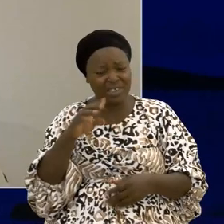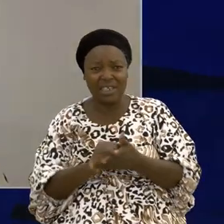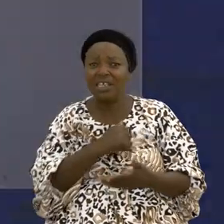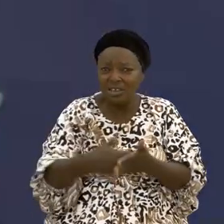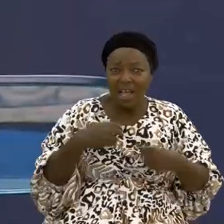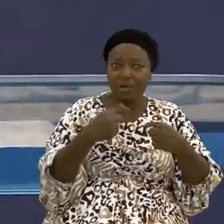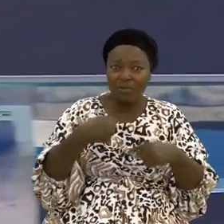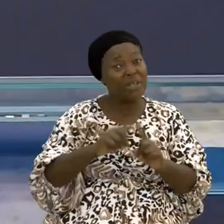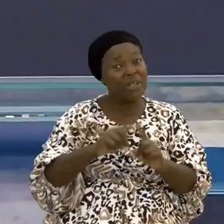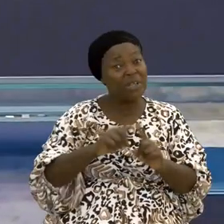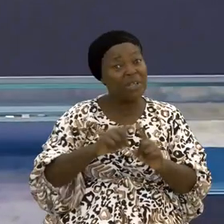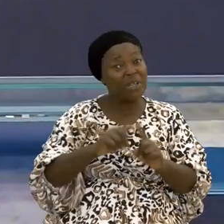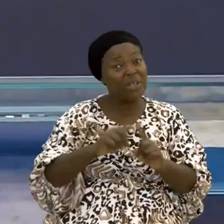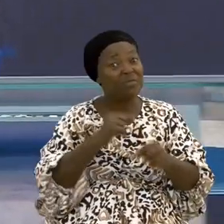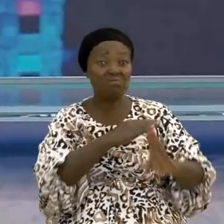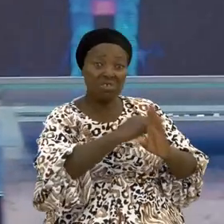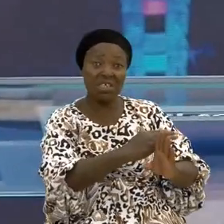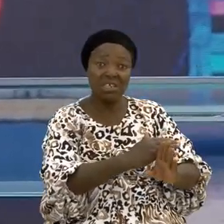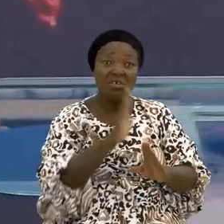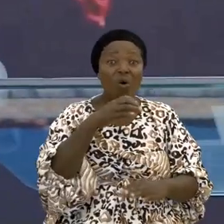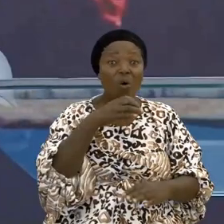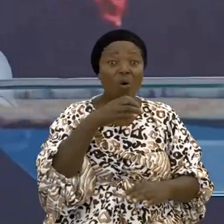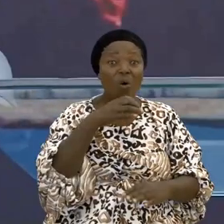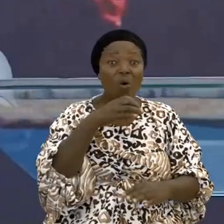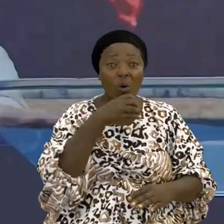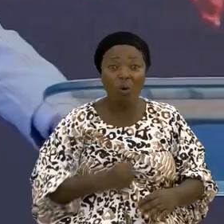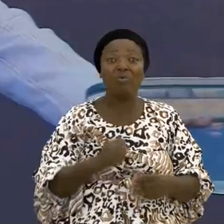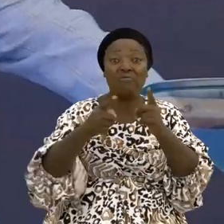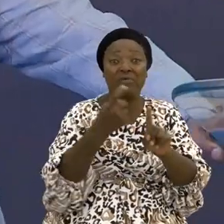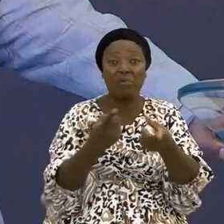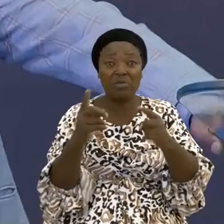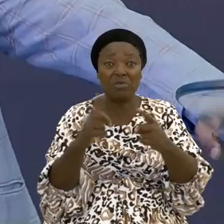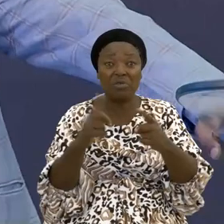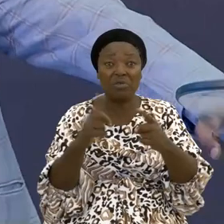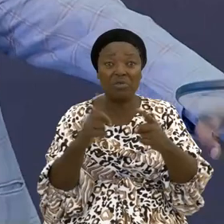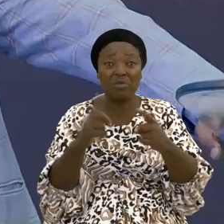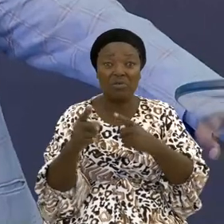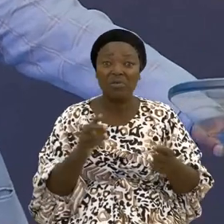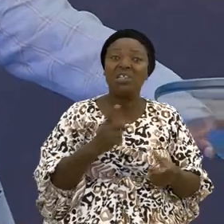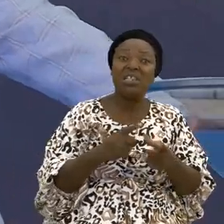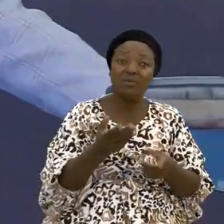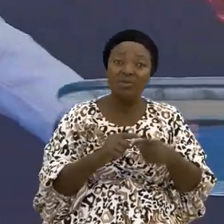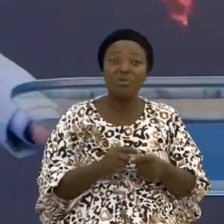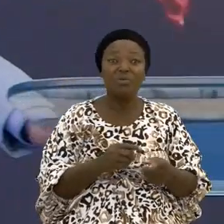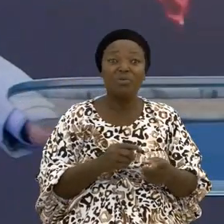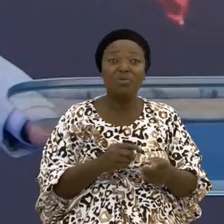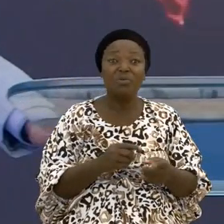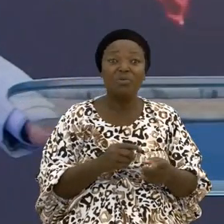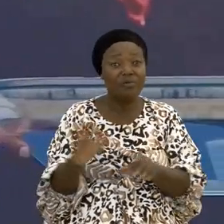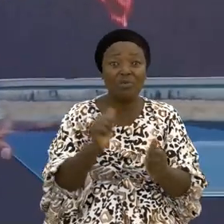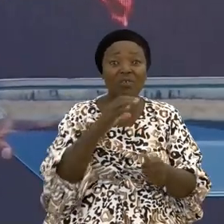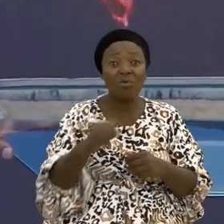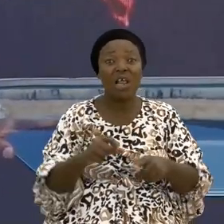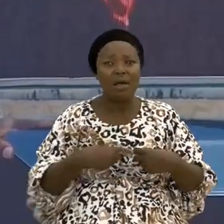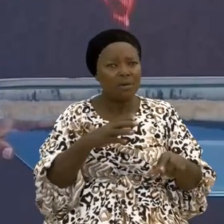your old friends from coming to you and wanting to entice you with the old life, because you've declared